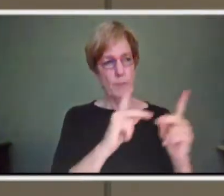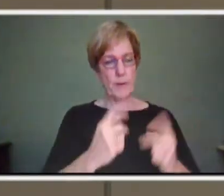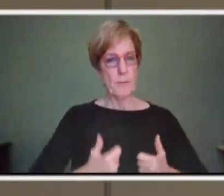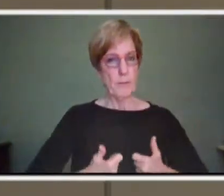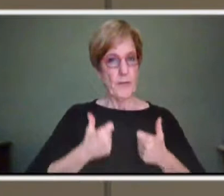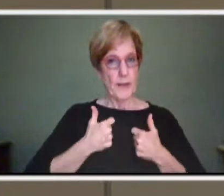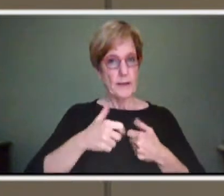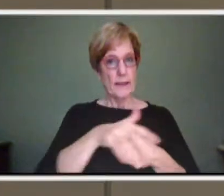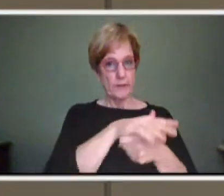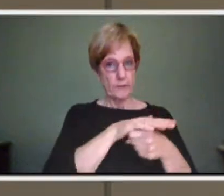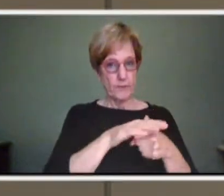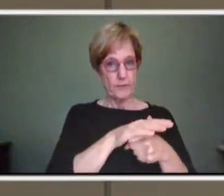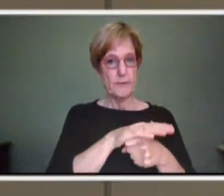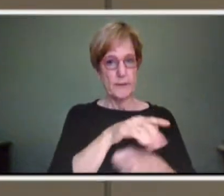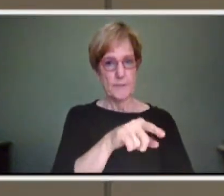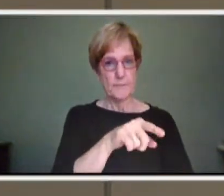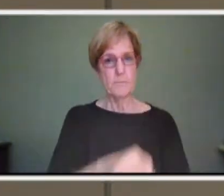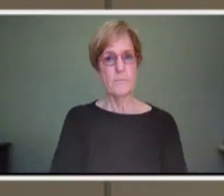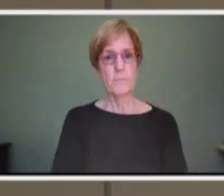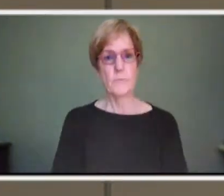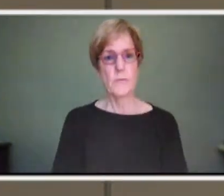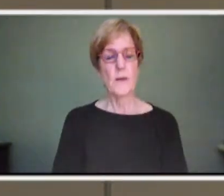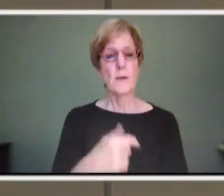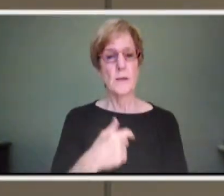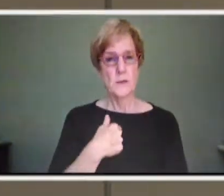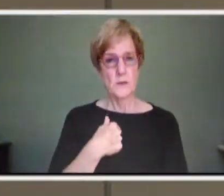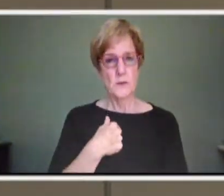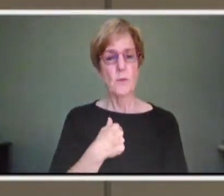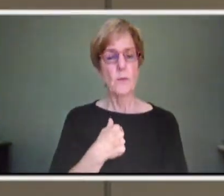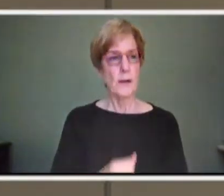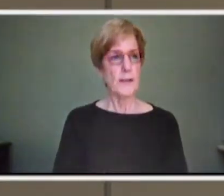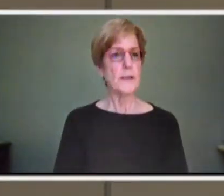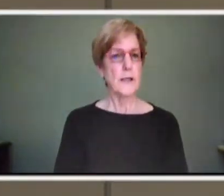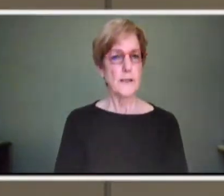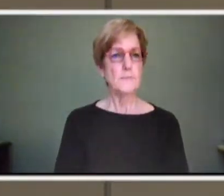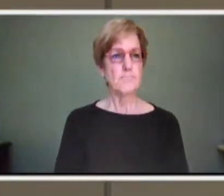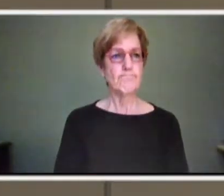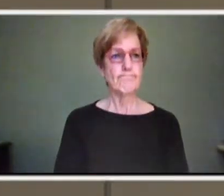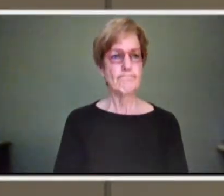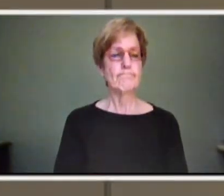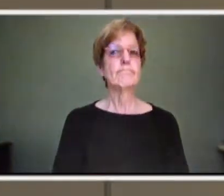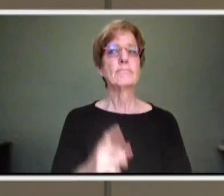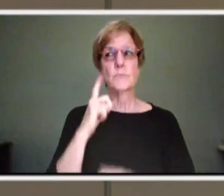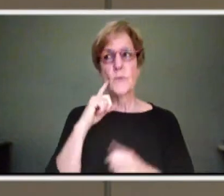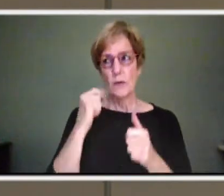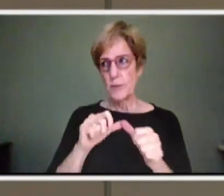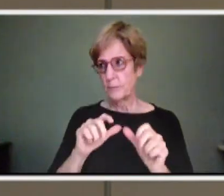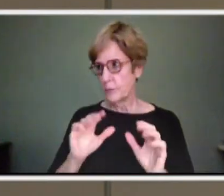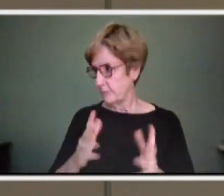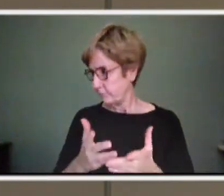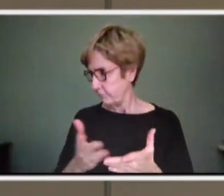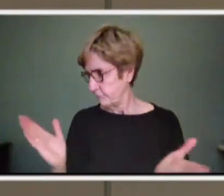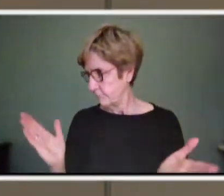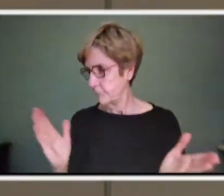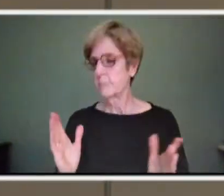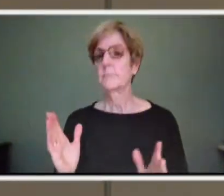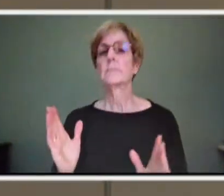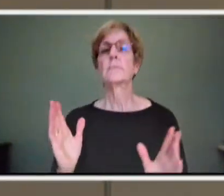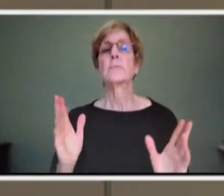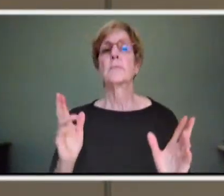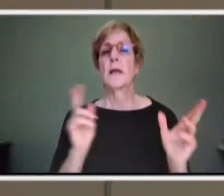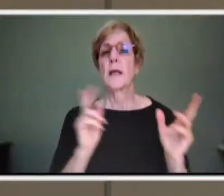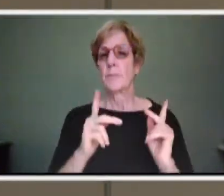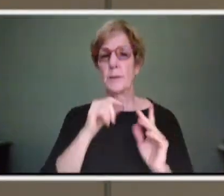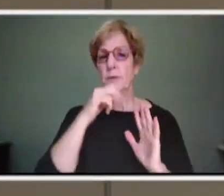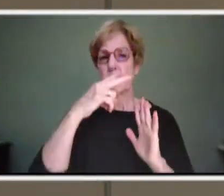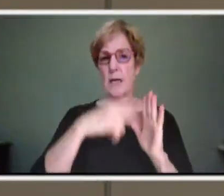this ETJ area. So I do want to remind my colleagues, and for those who did not have a chance to read her